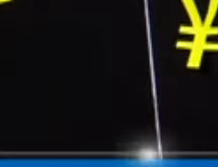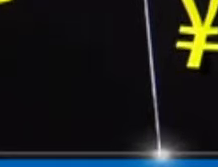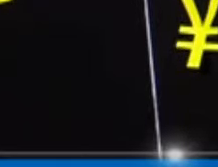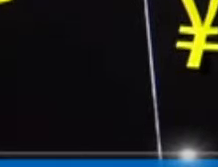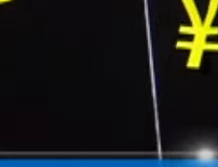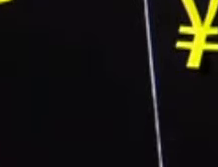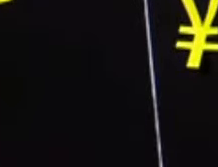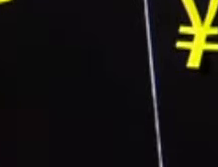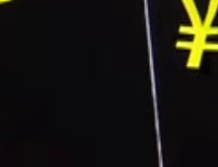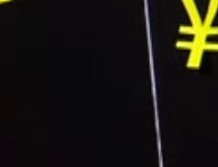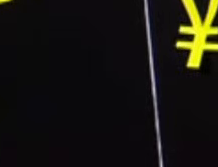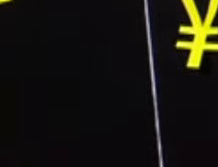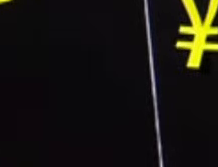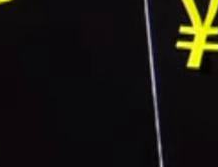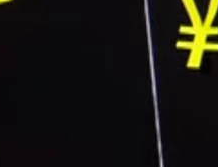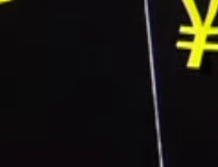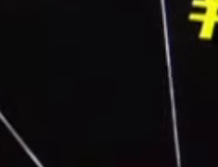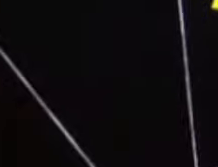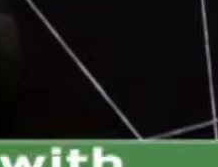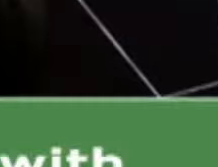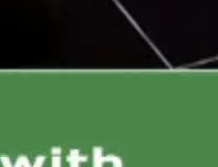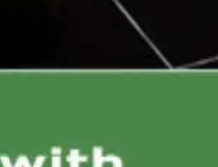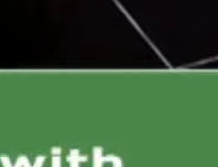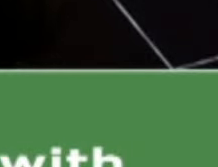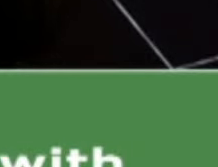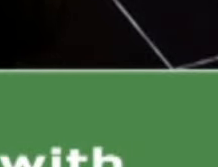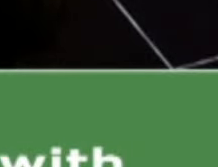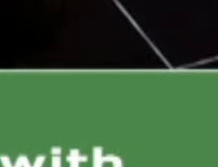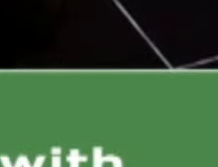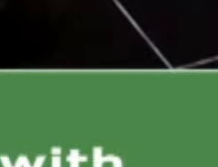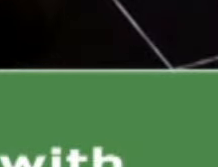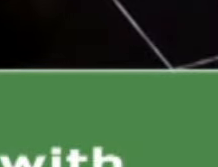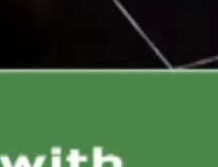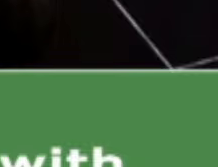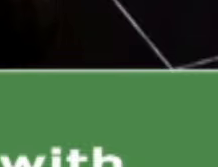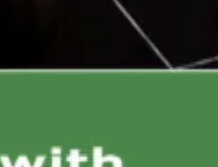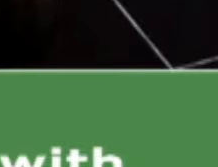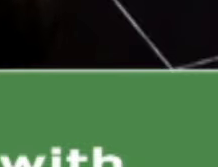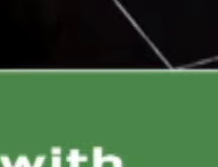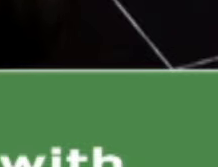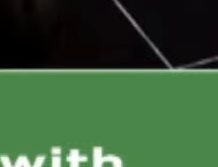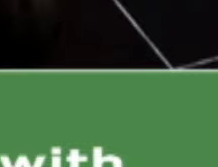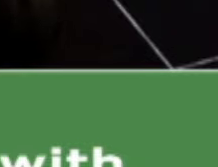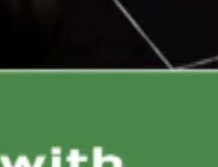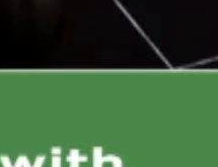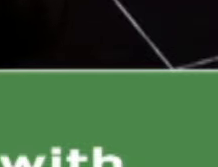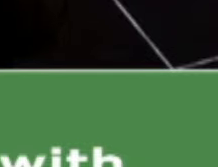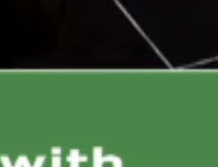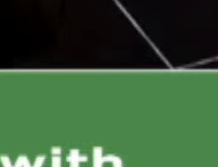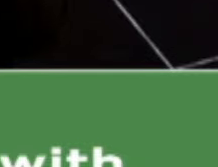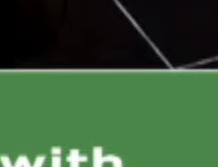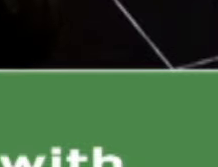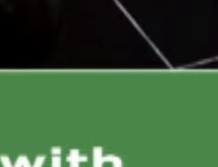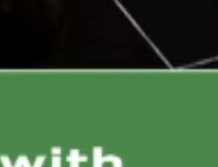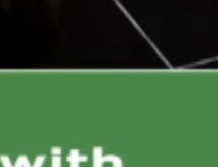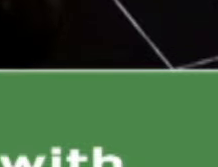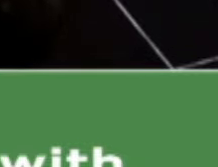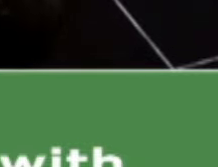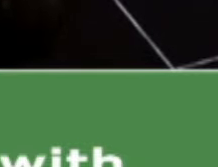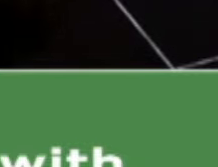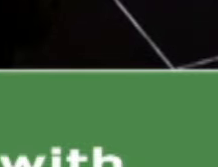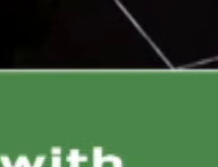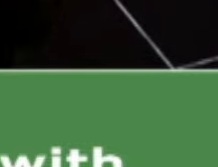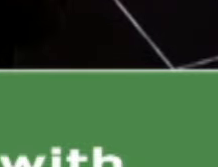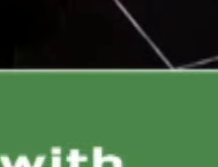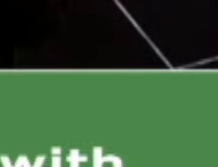time of the tripping, it was carrying a large percentage of power. Yeah. Ordinarily, we have schemes